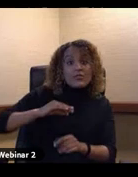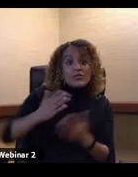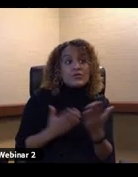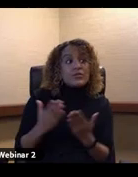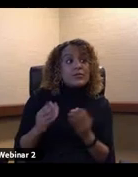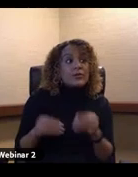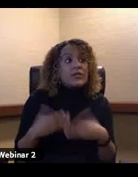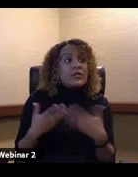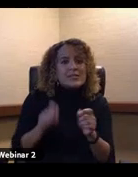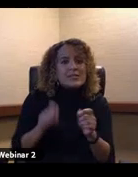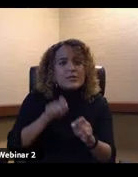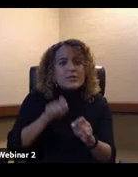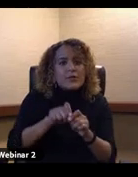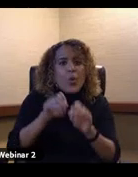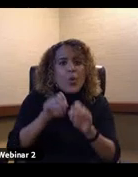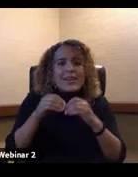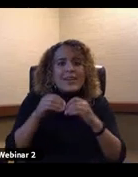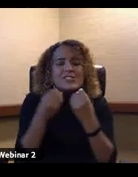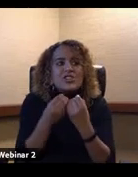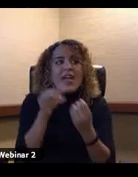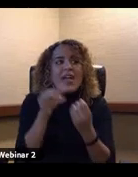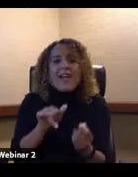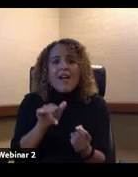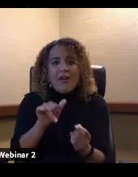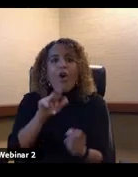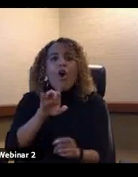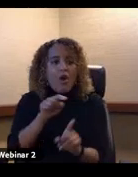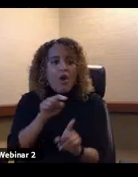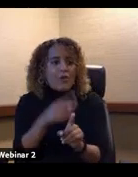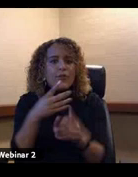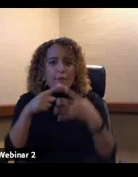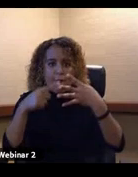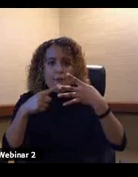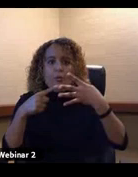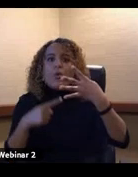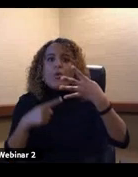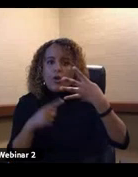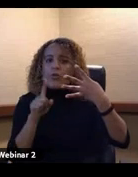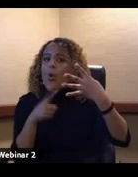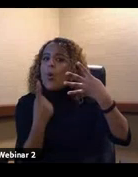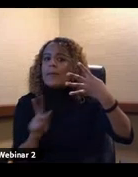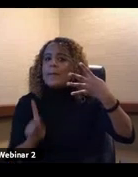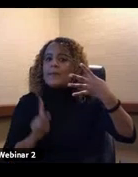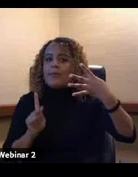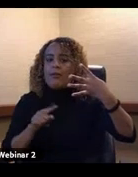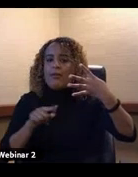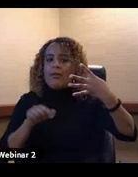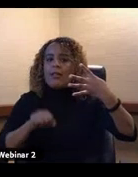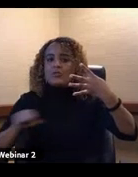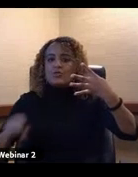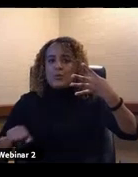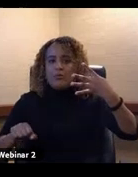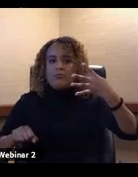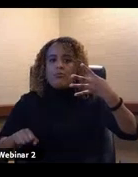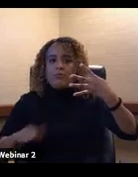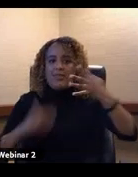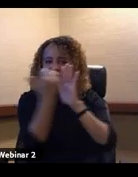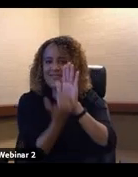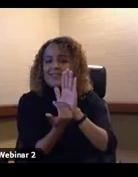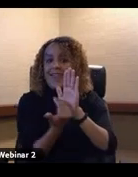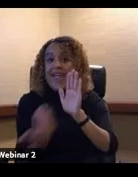victim service provider and population-specific organizations that are one of those 4 types are the only ones eligible. Again, the information is laid out in